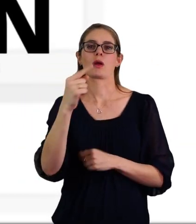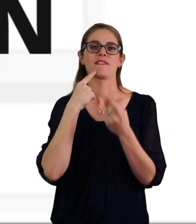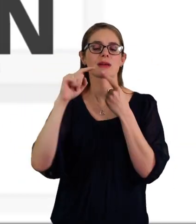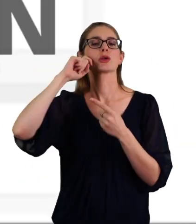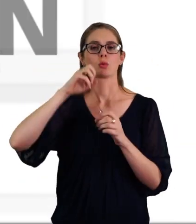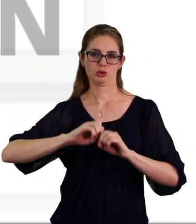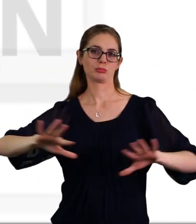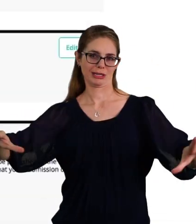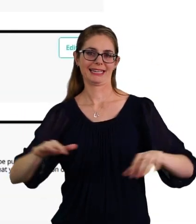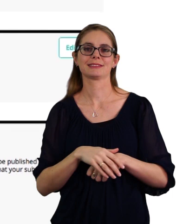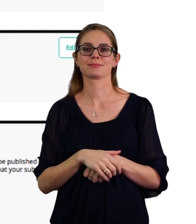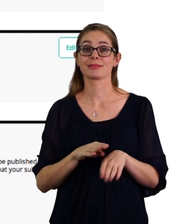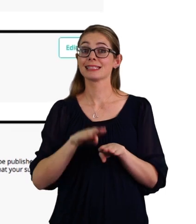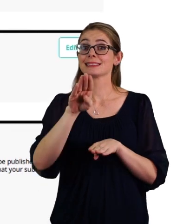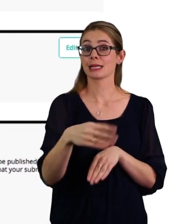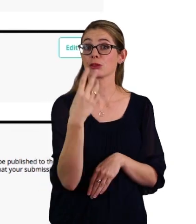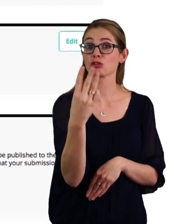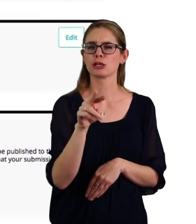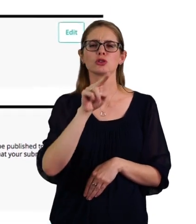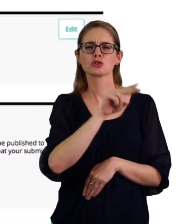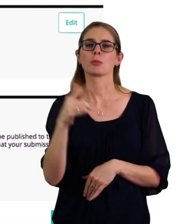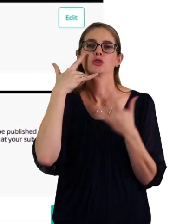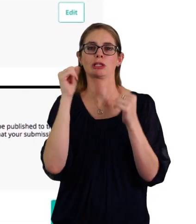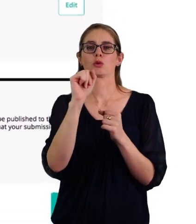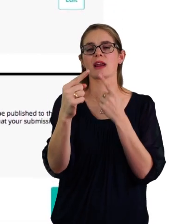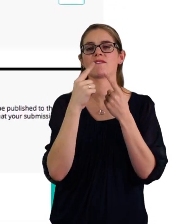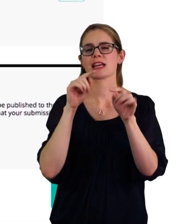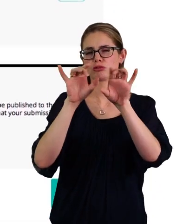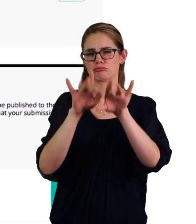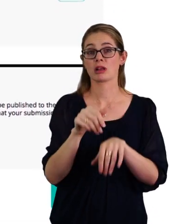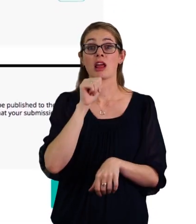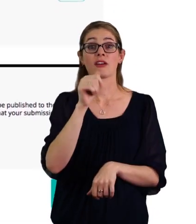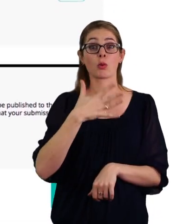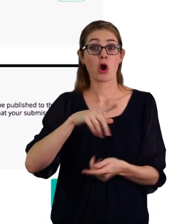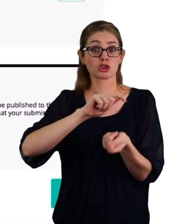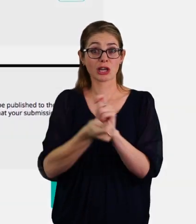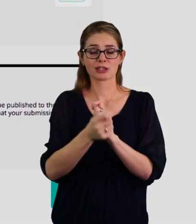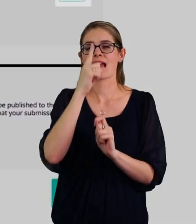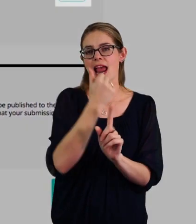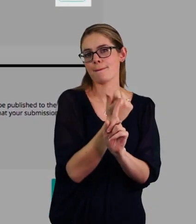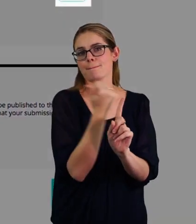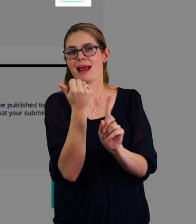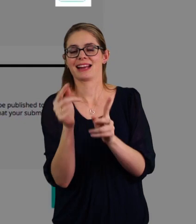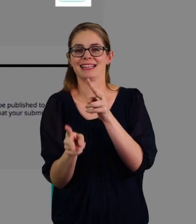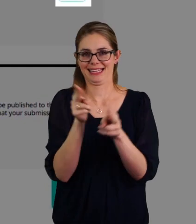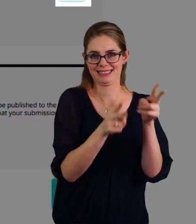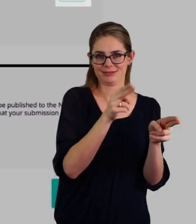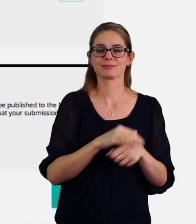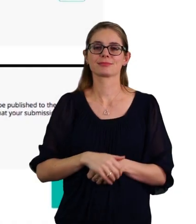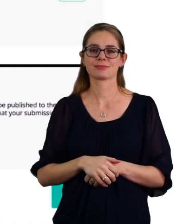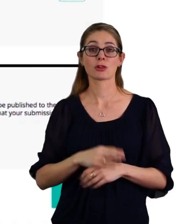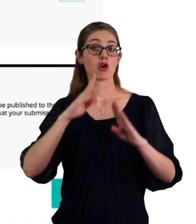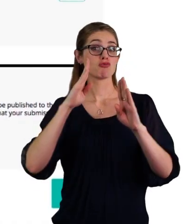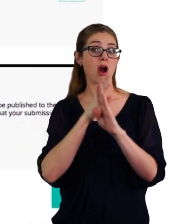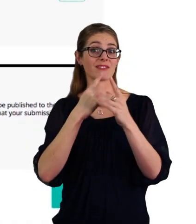details. Step 3, check over what you've put into the online submission form. If there's anything you want to change, you can use the edit buttons.